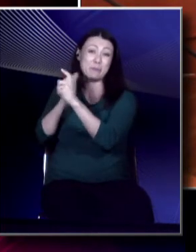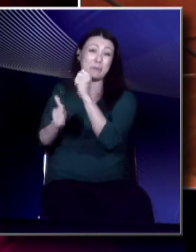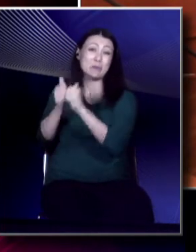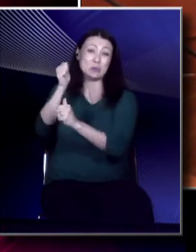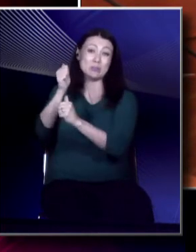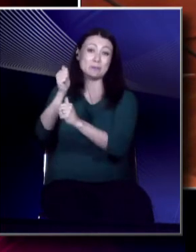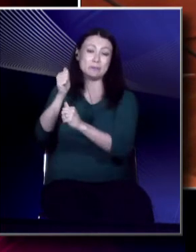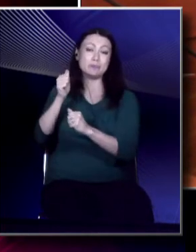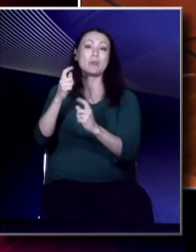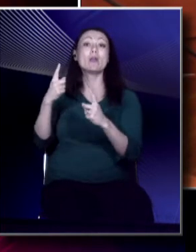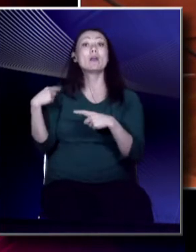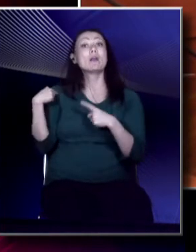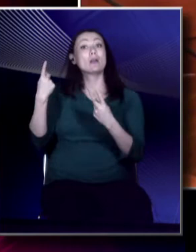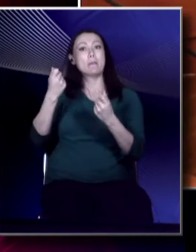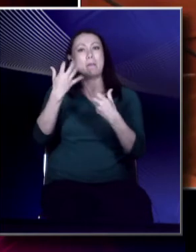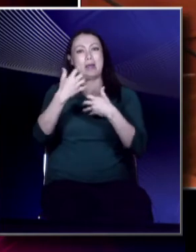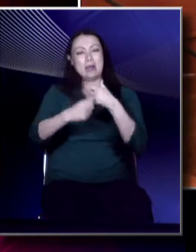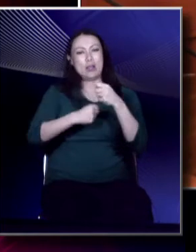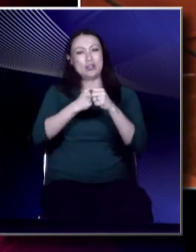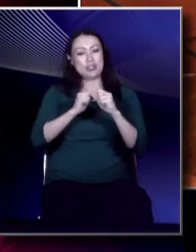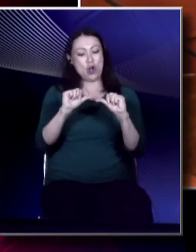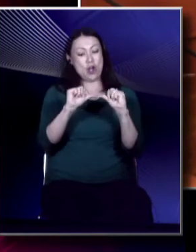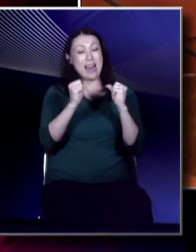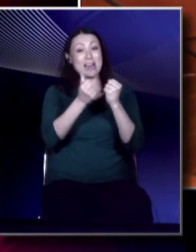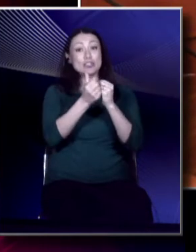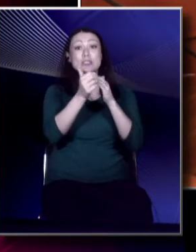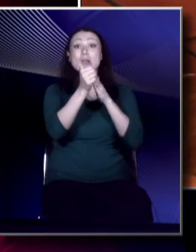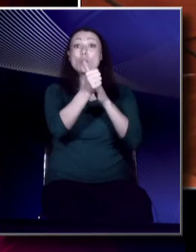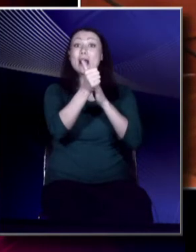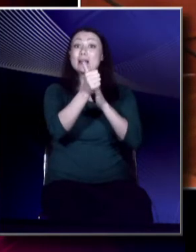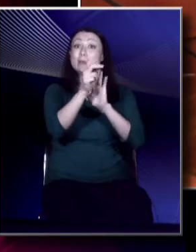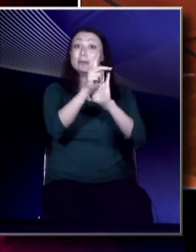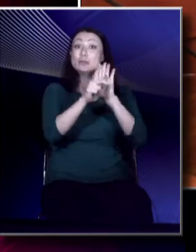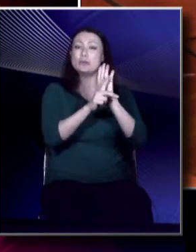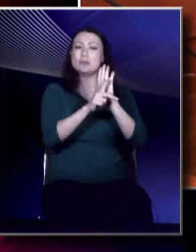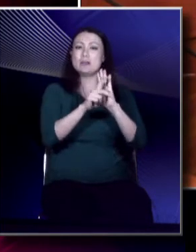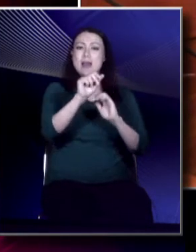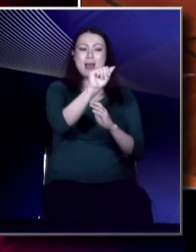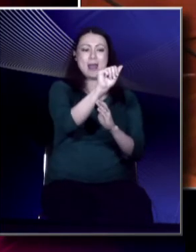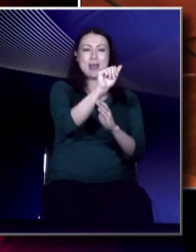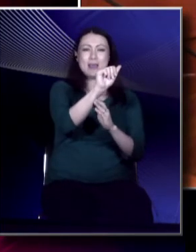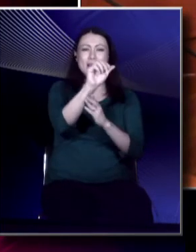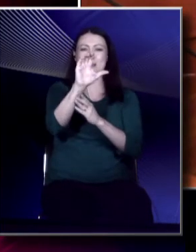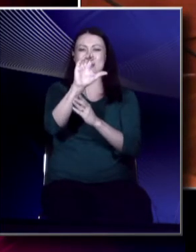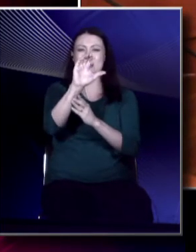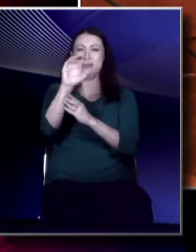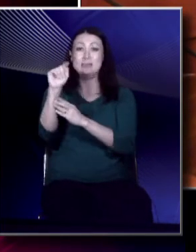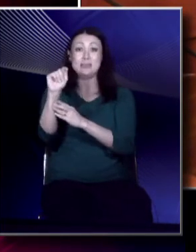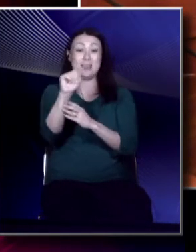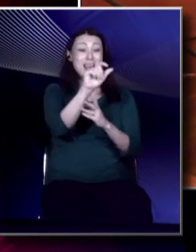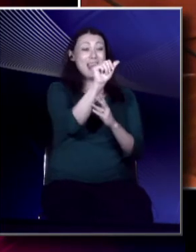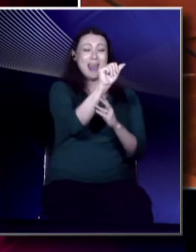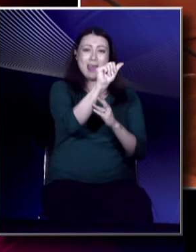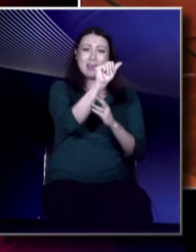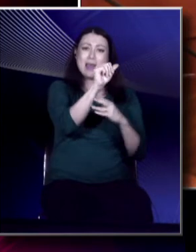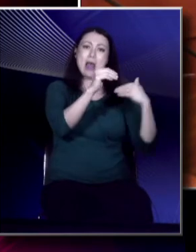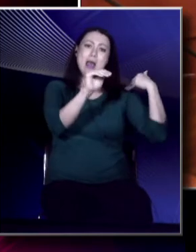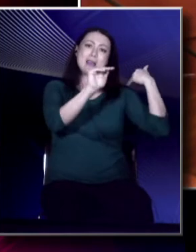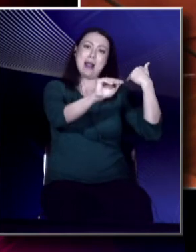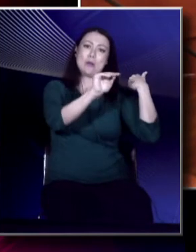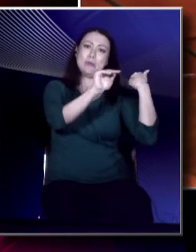Over the past years, our agency's guiding principles have been ACT, accountability, collaboration,